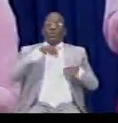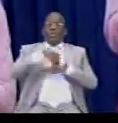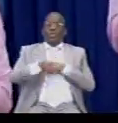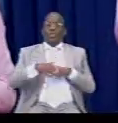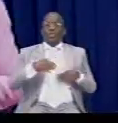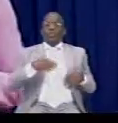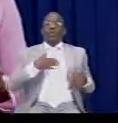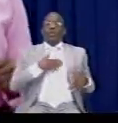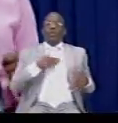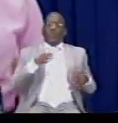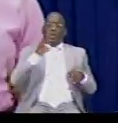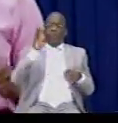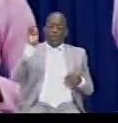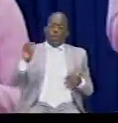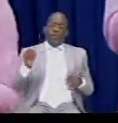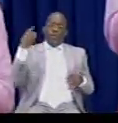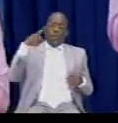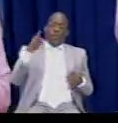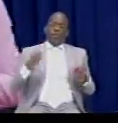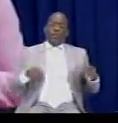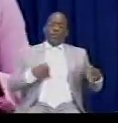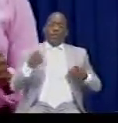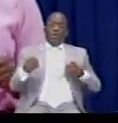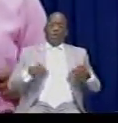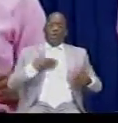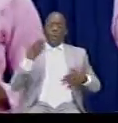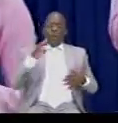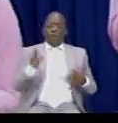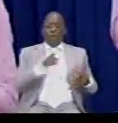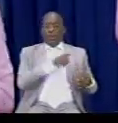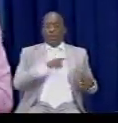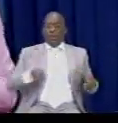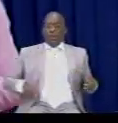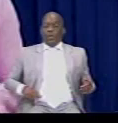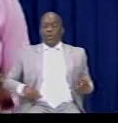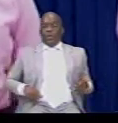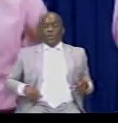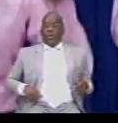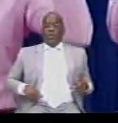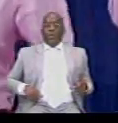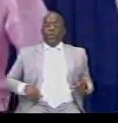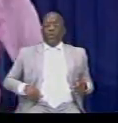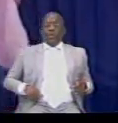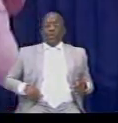land for the joy of the Lord.